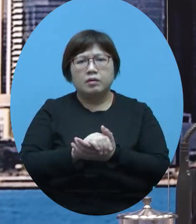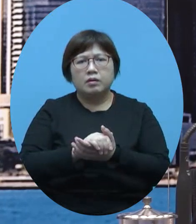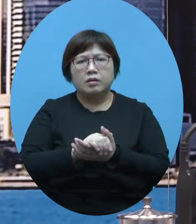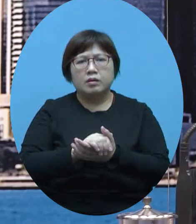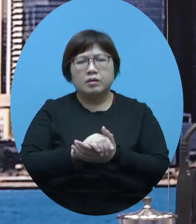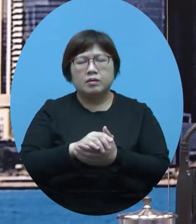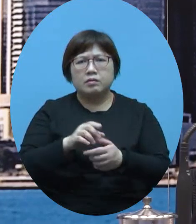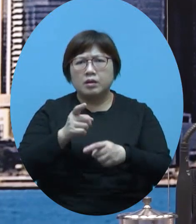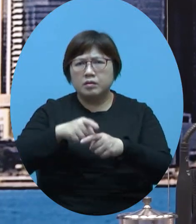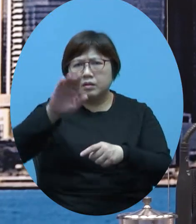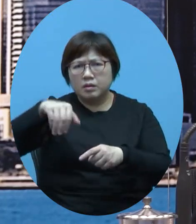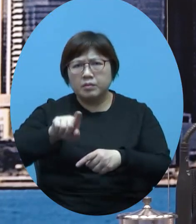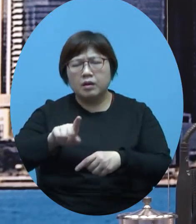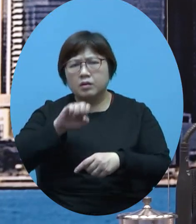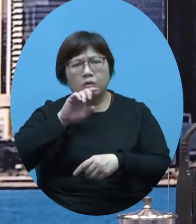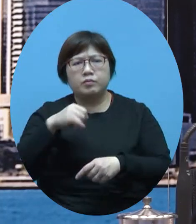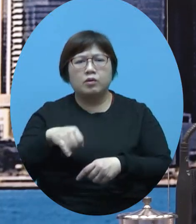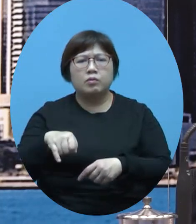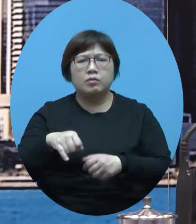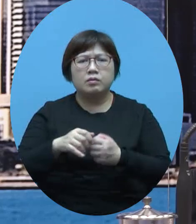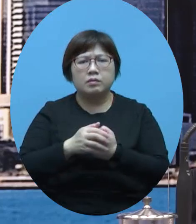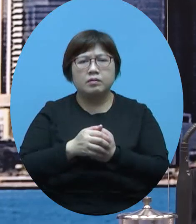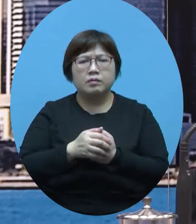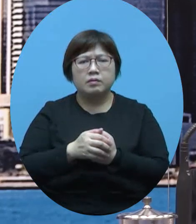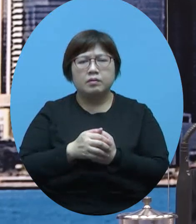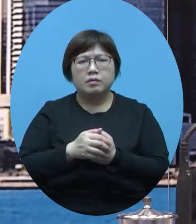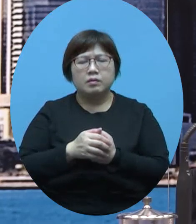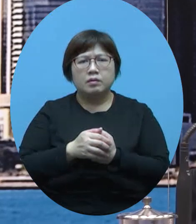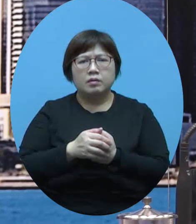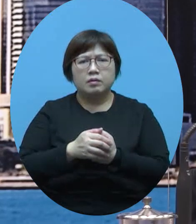particular incident it will affect the other.